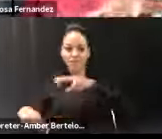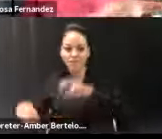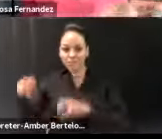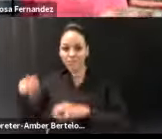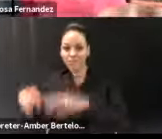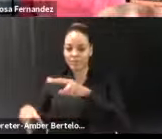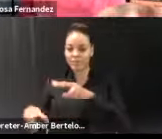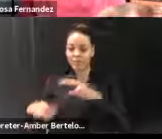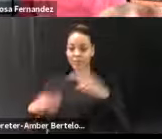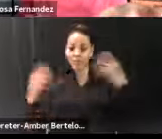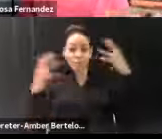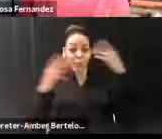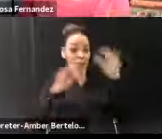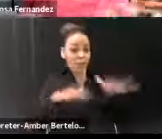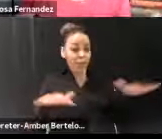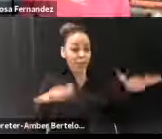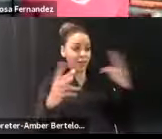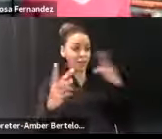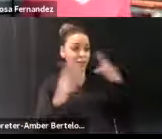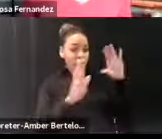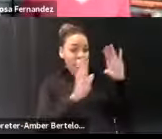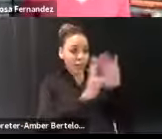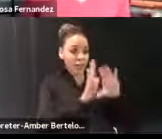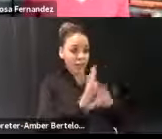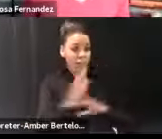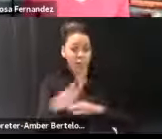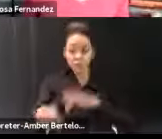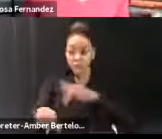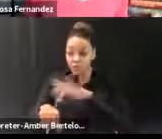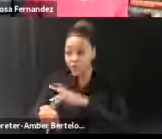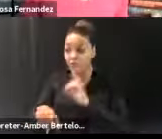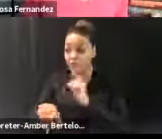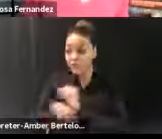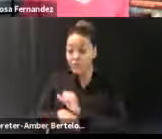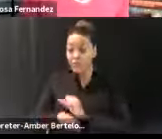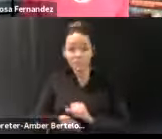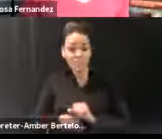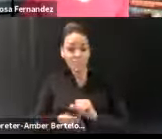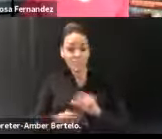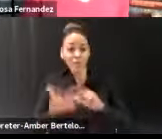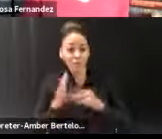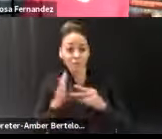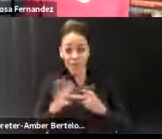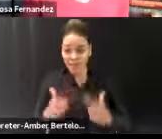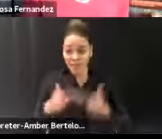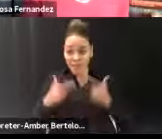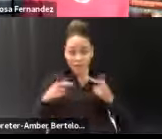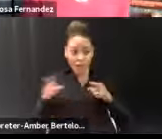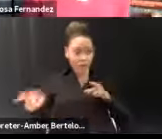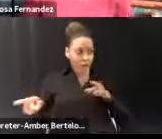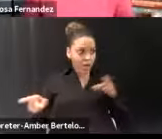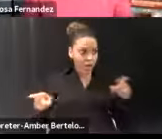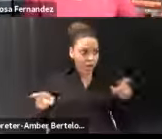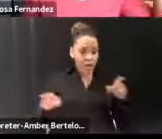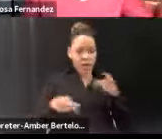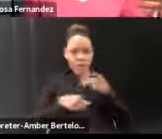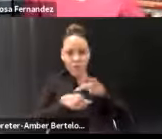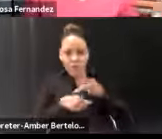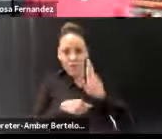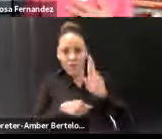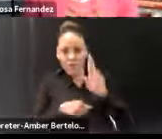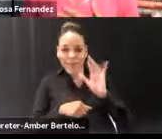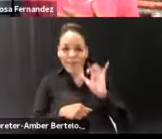in pictures. What does it mean to live in between? What does it take to realize that being Boricua is a state